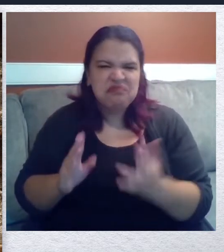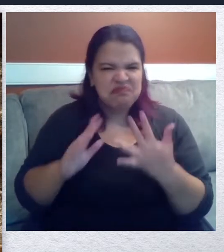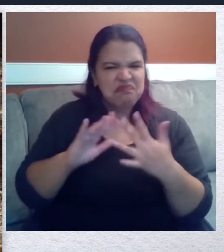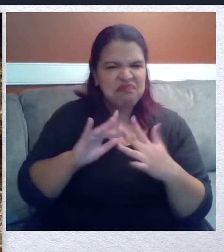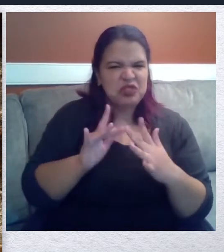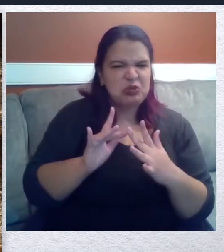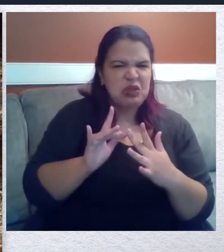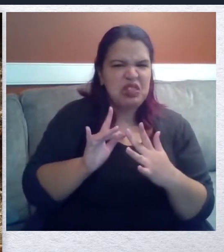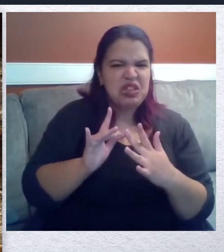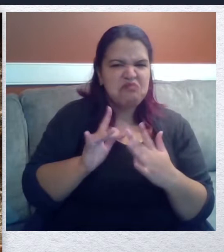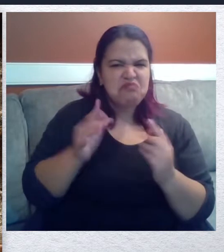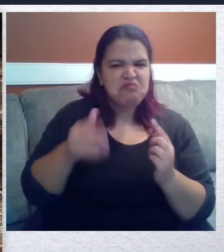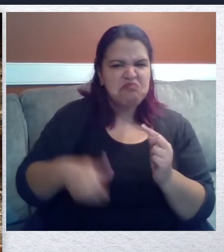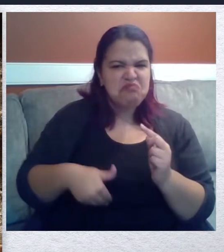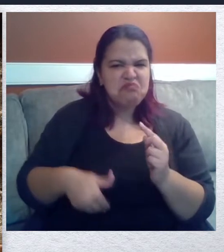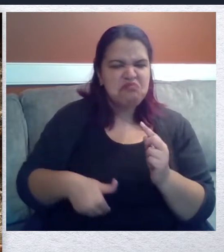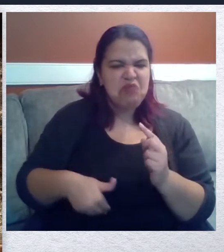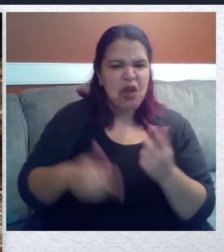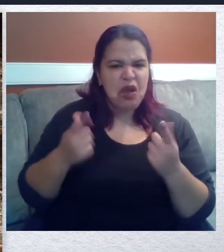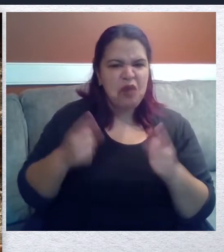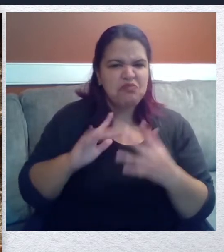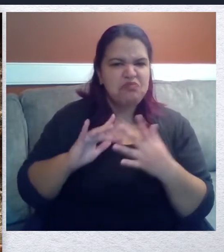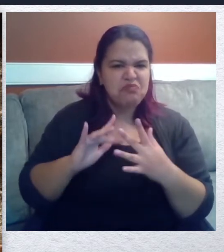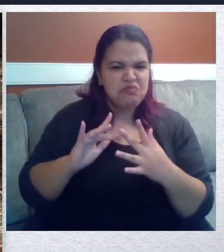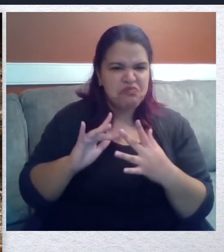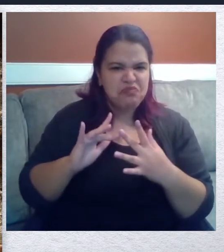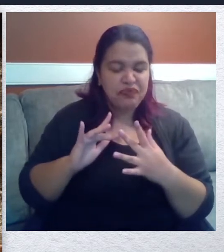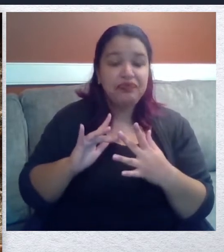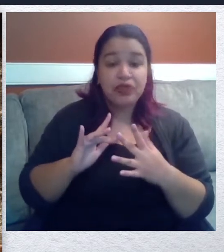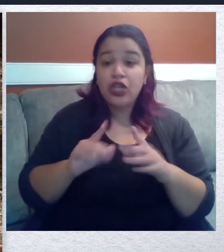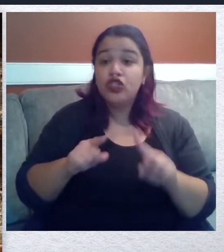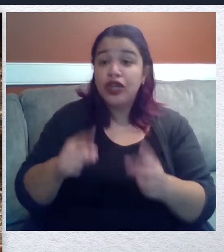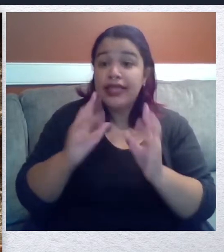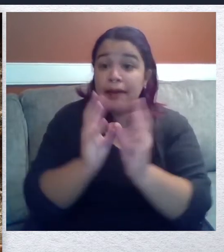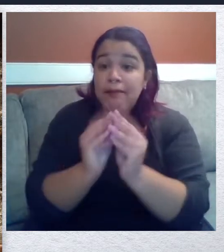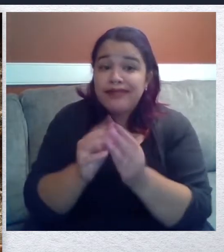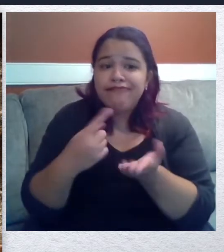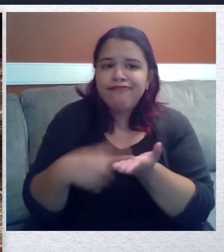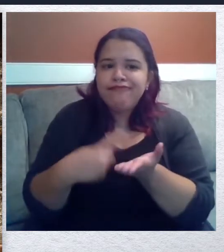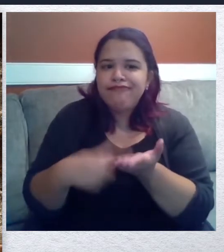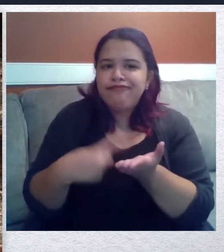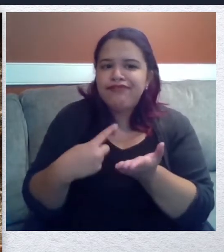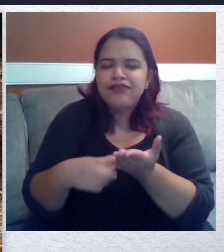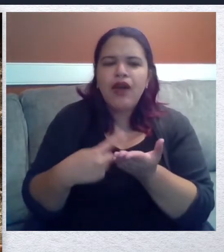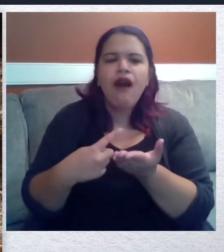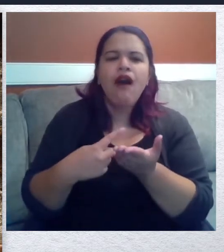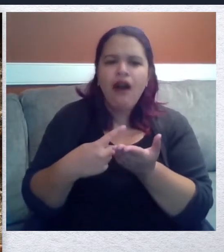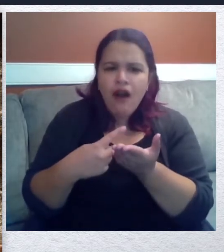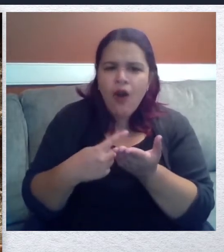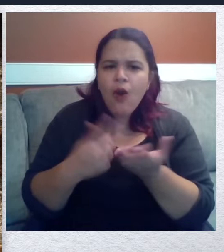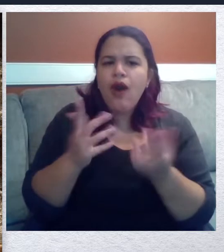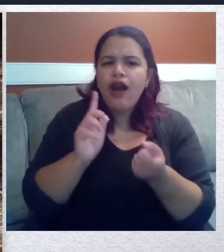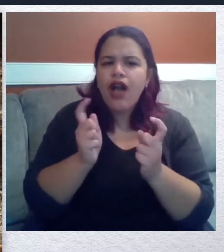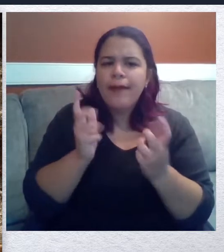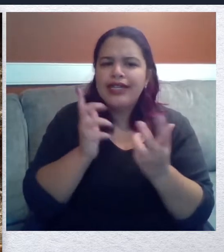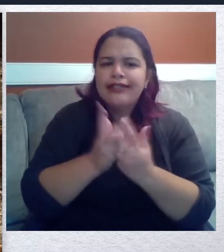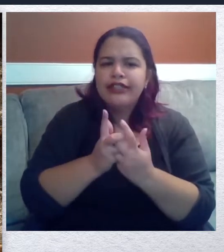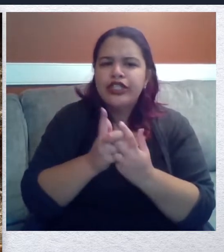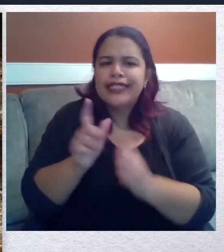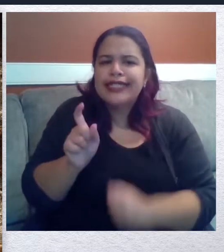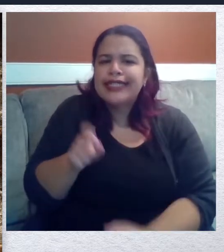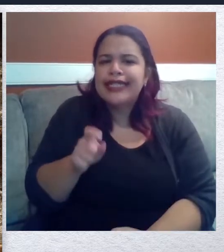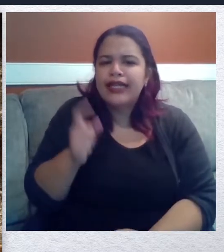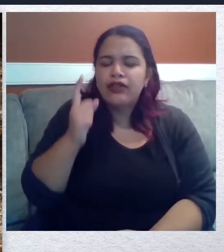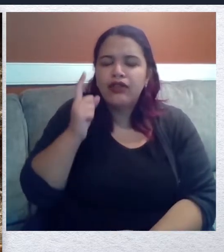what accommodations a candidate might need for the virtual hiring event. The counselor will work with